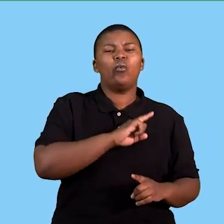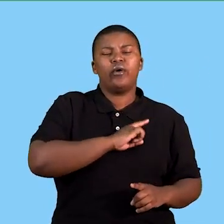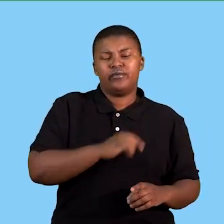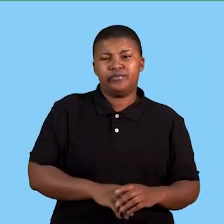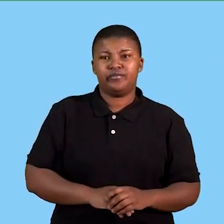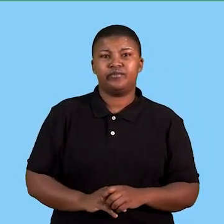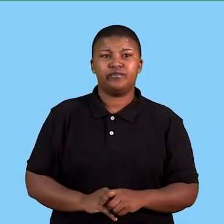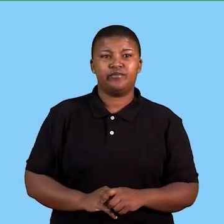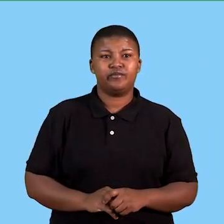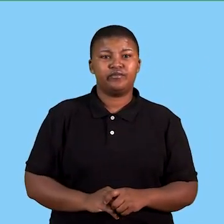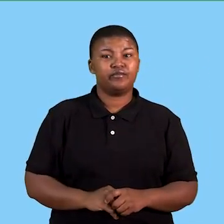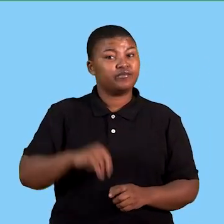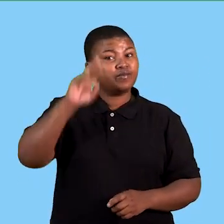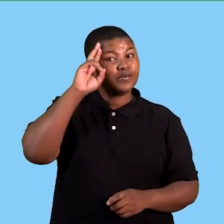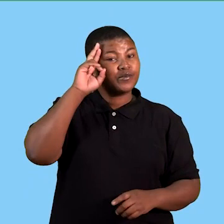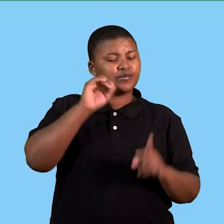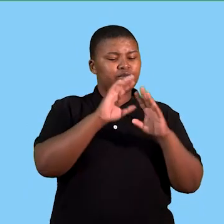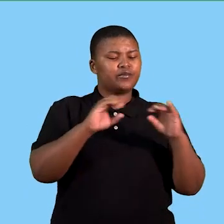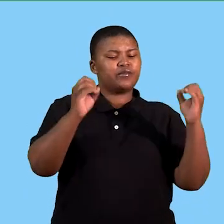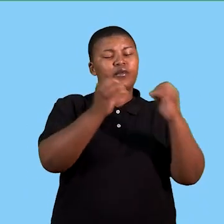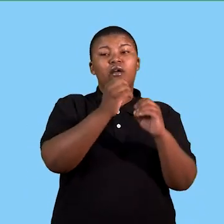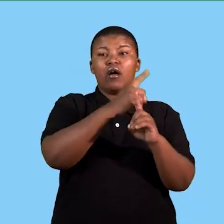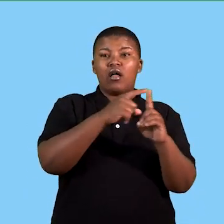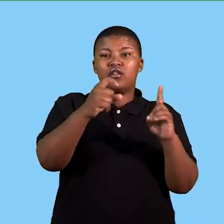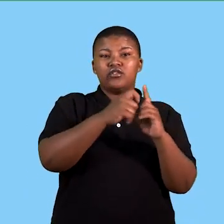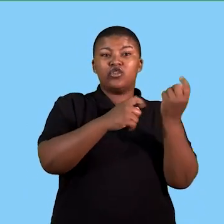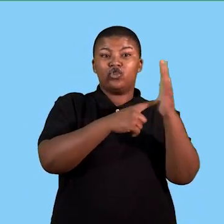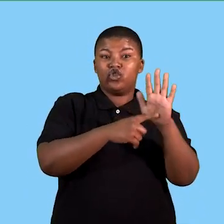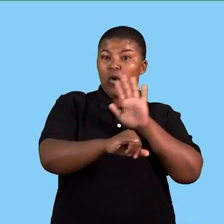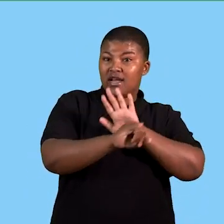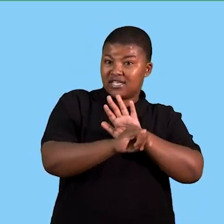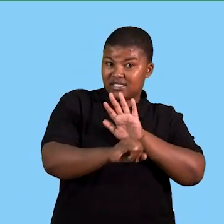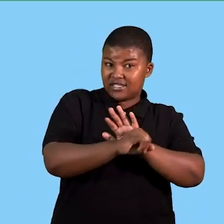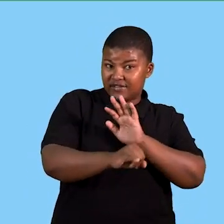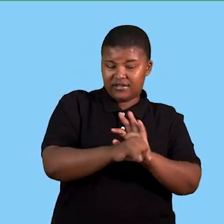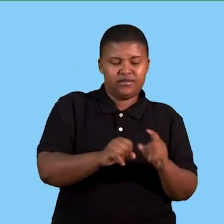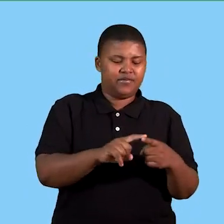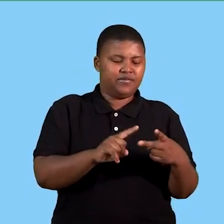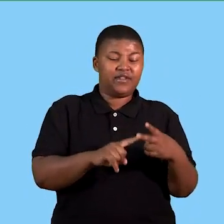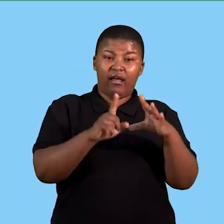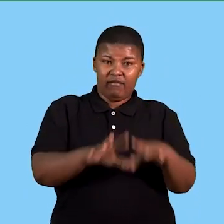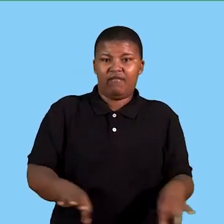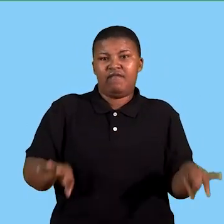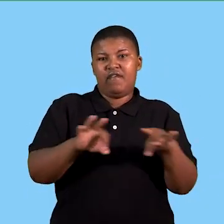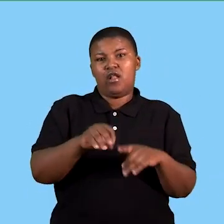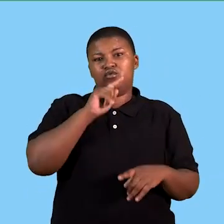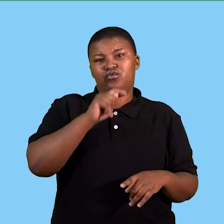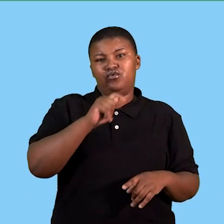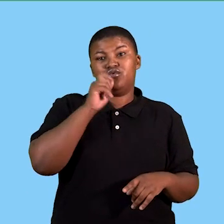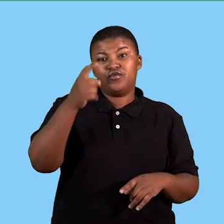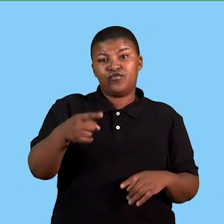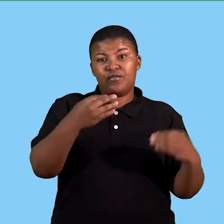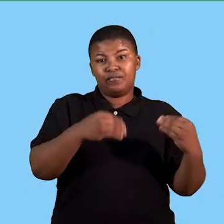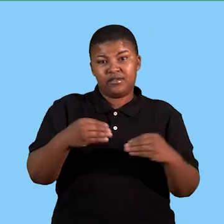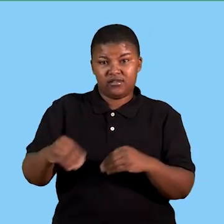organizational culture shows us the identity and the core values